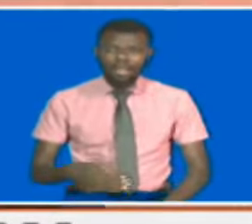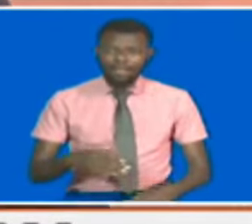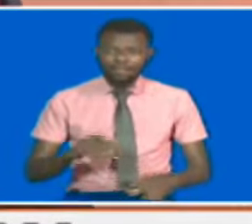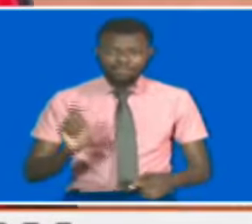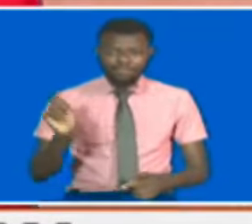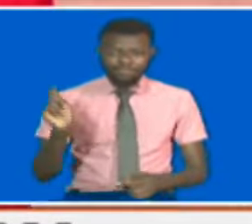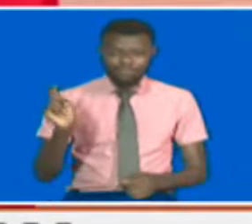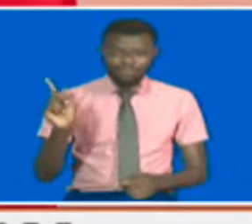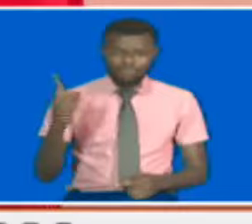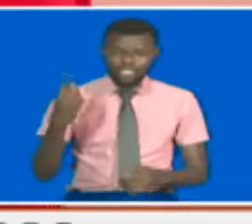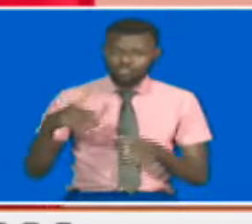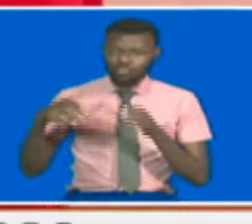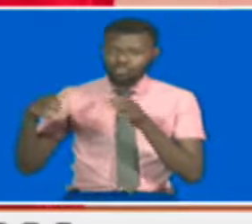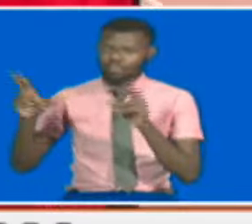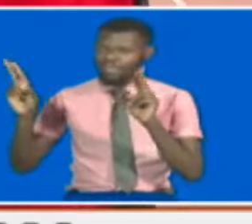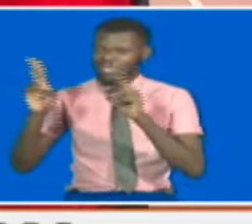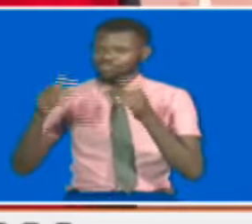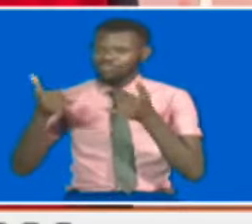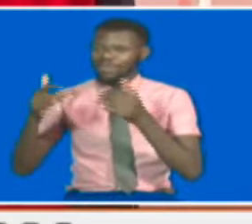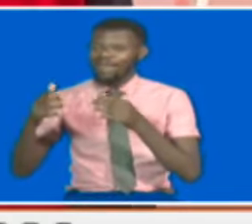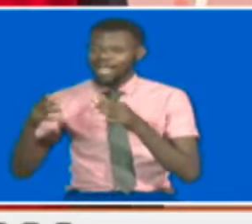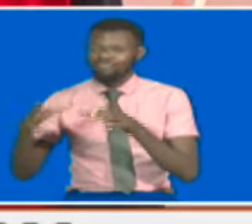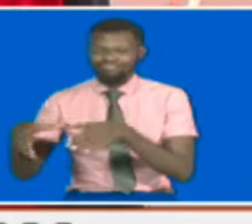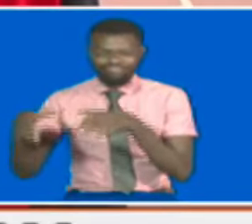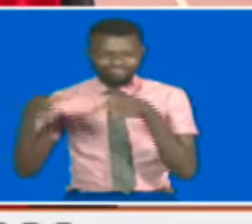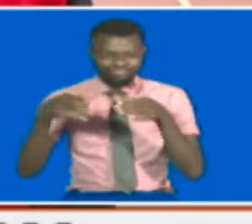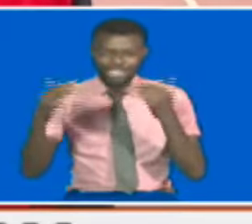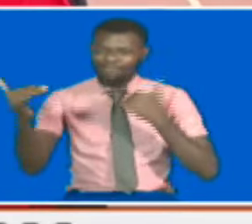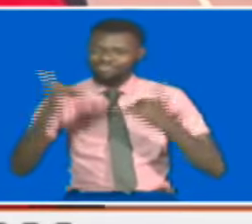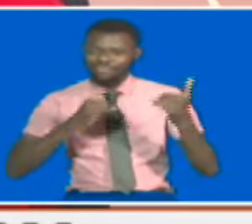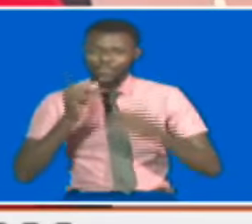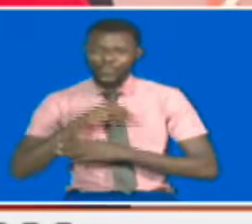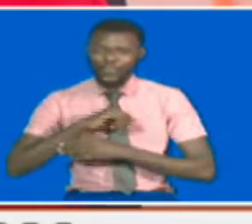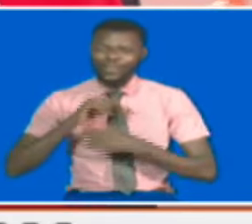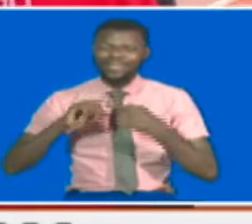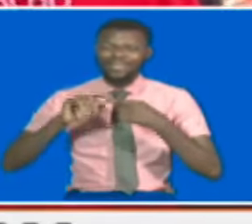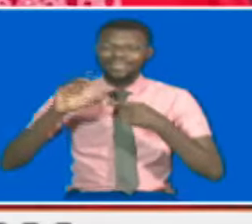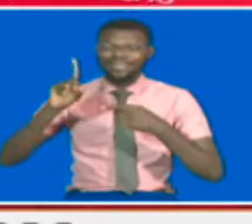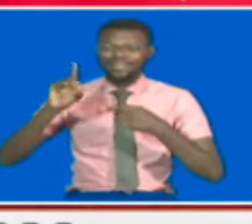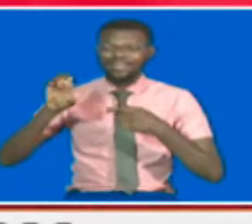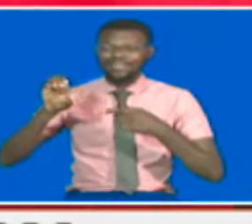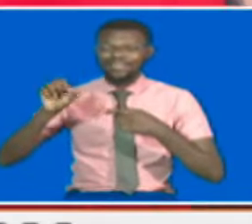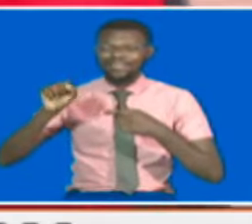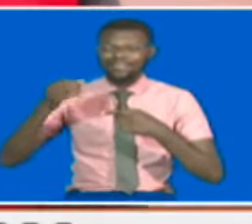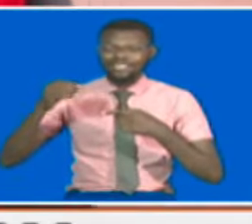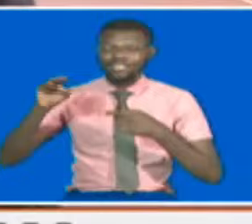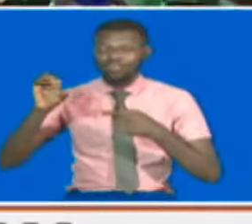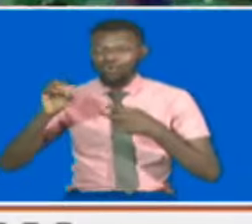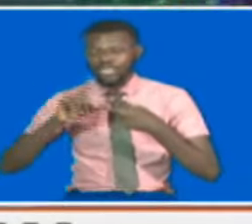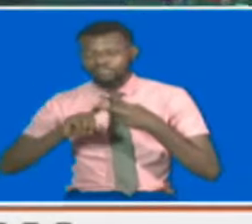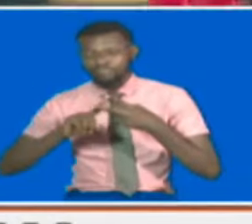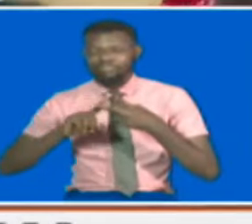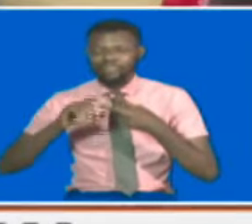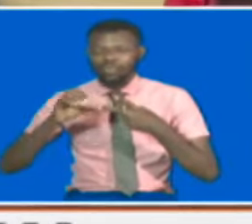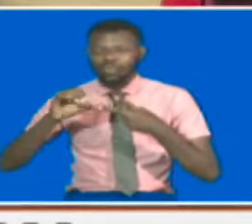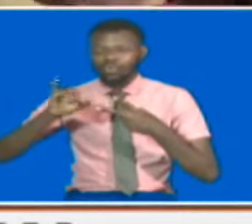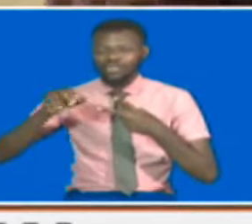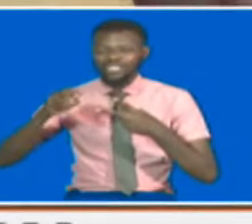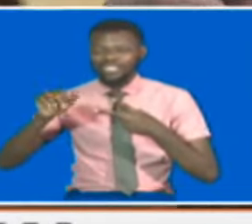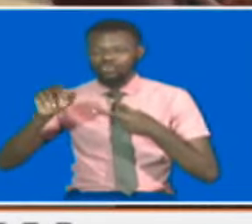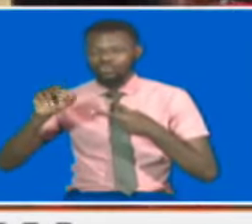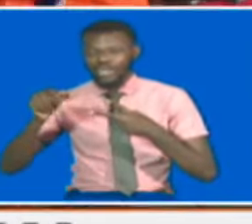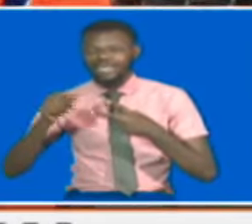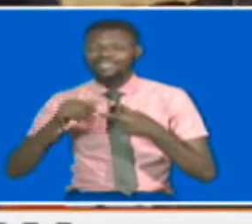first batch of the Kenyan internationals, Desmond Owili and Ivan Sojuang, and they now await the arrival of Joel Awich and Taylor